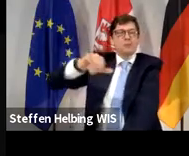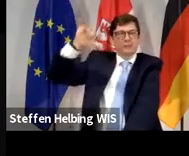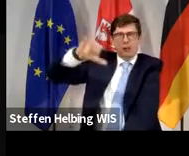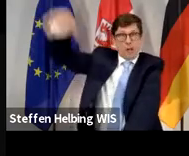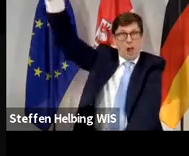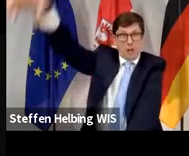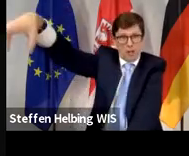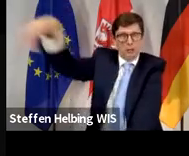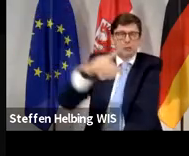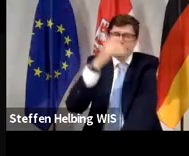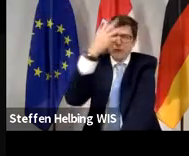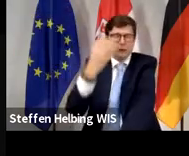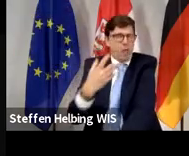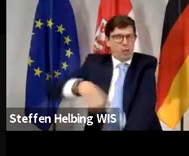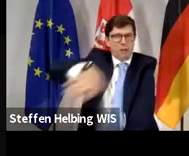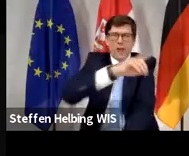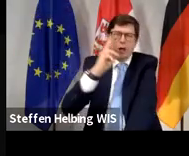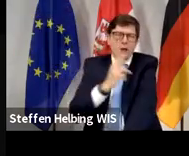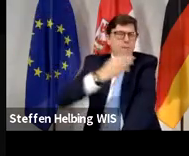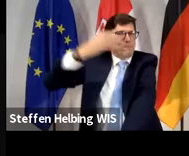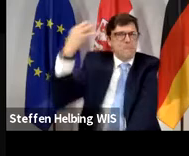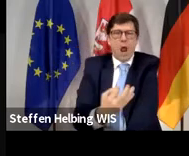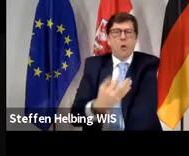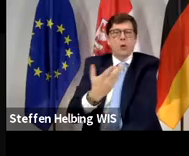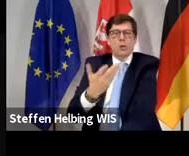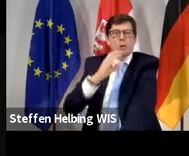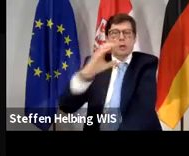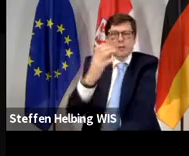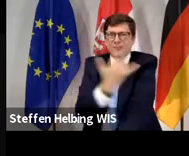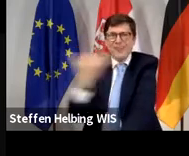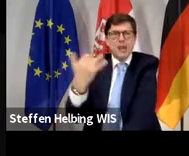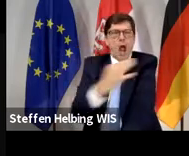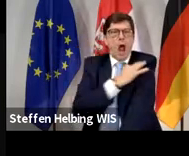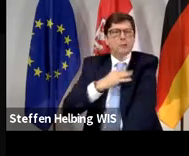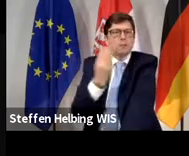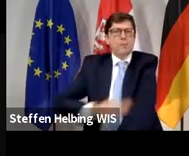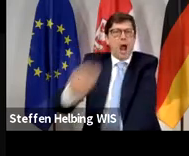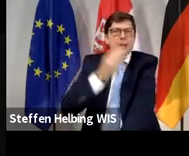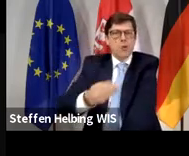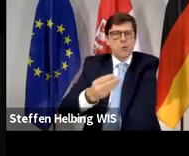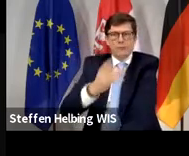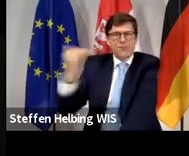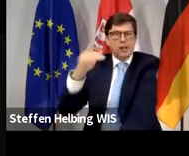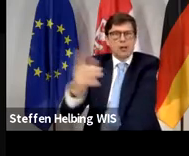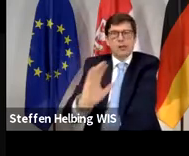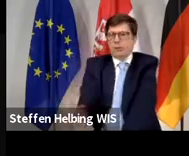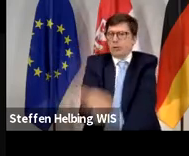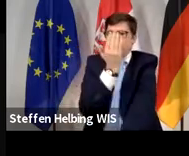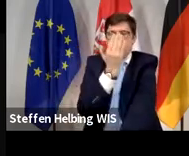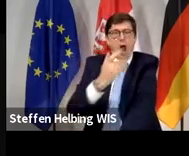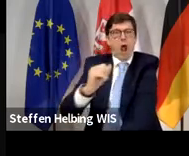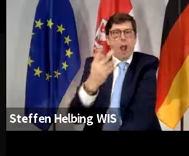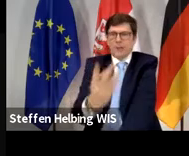interpreter central station, where our written interpreter, sign